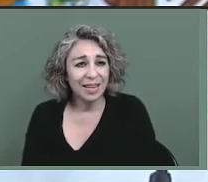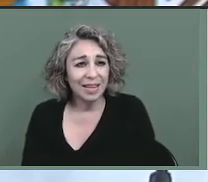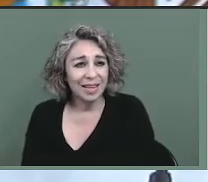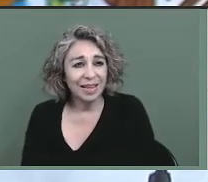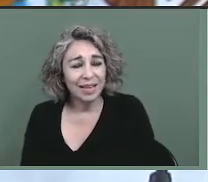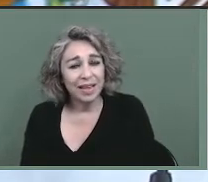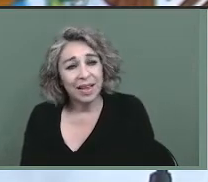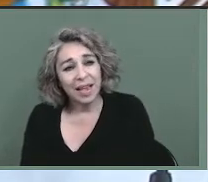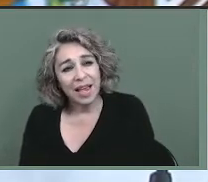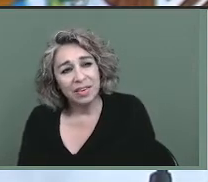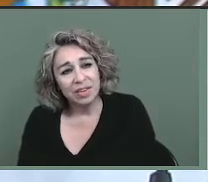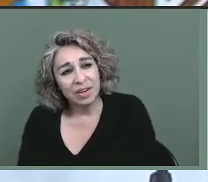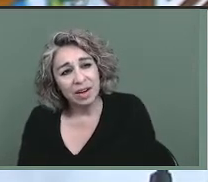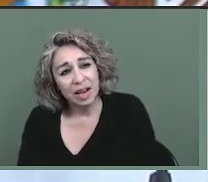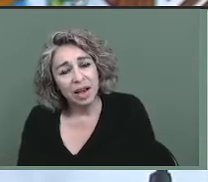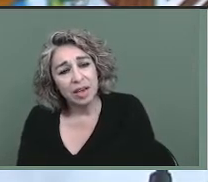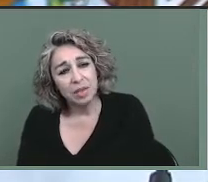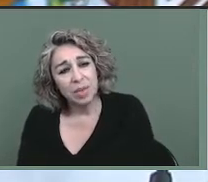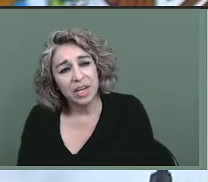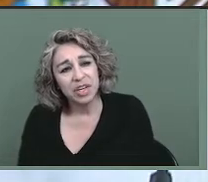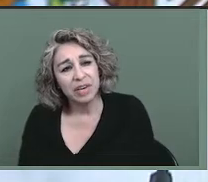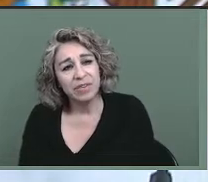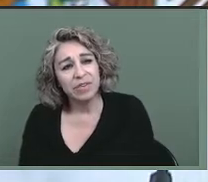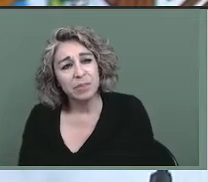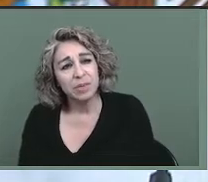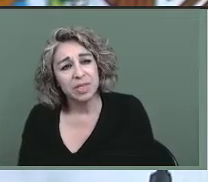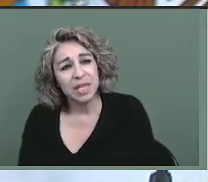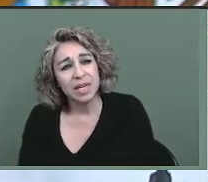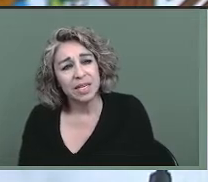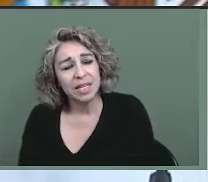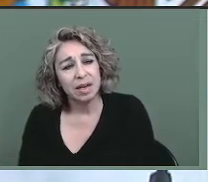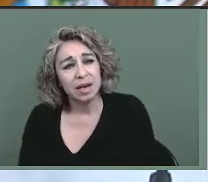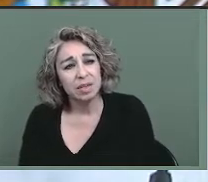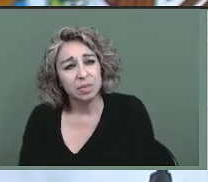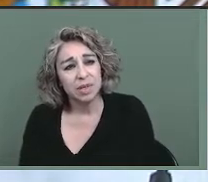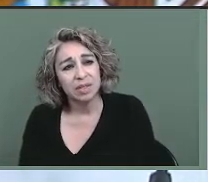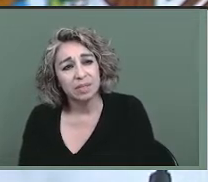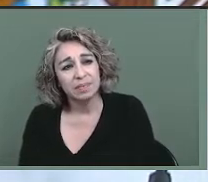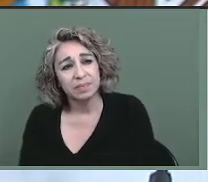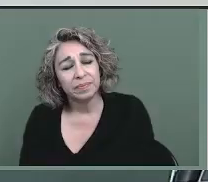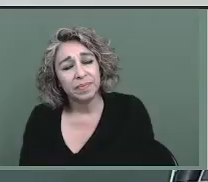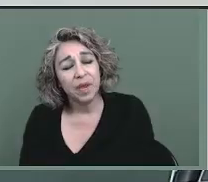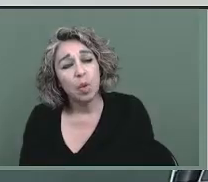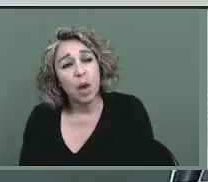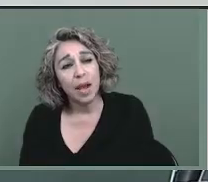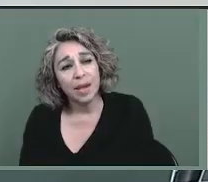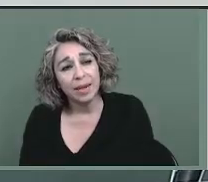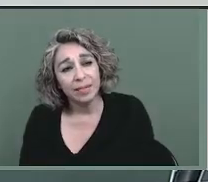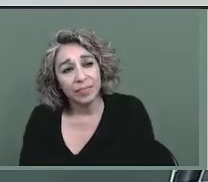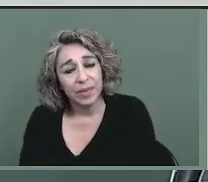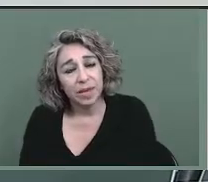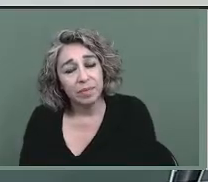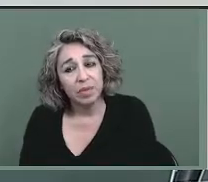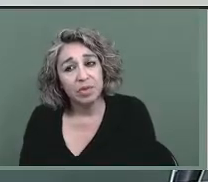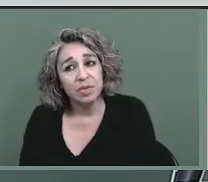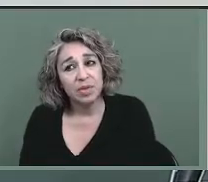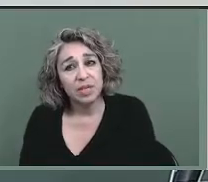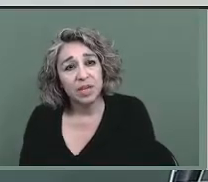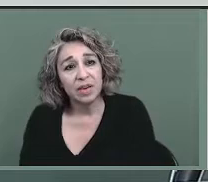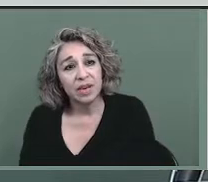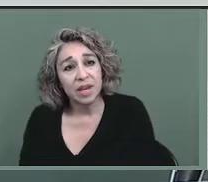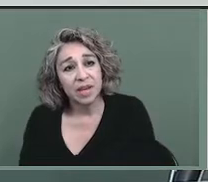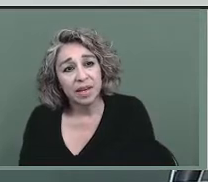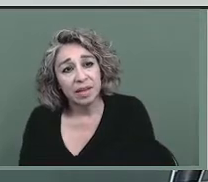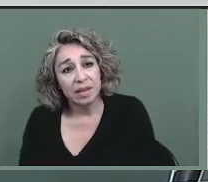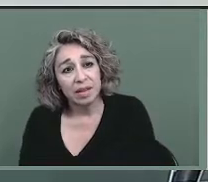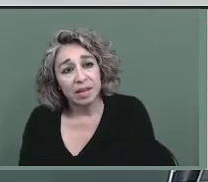Caliente, and there's occupation of 50% in the hospitals. Why? Due to